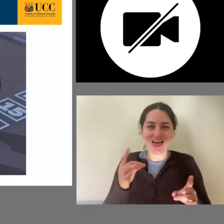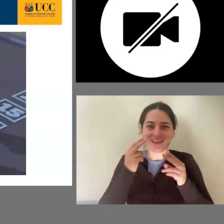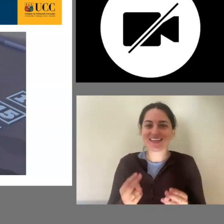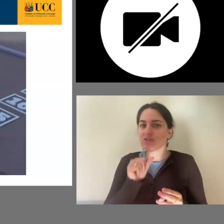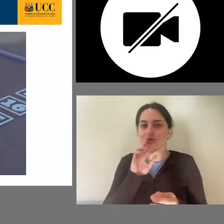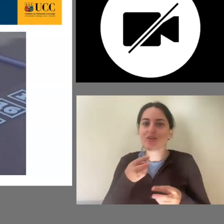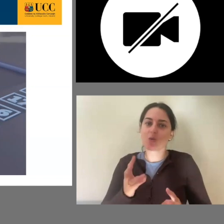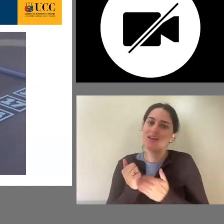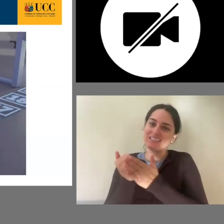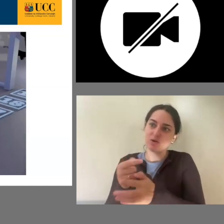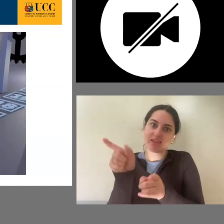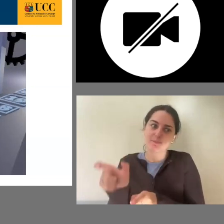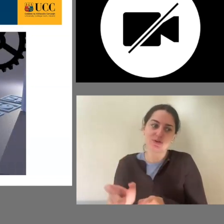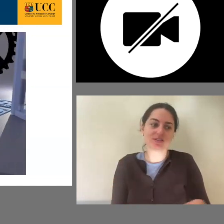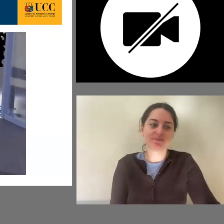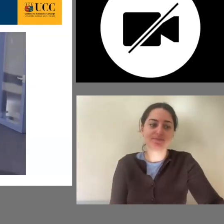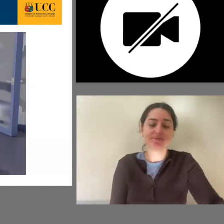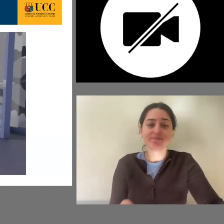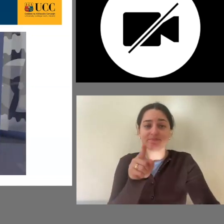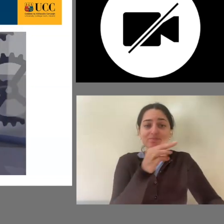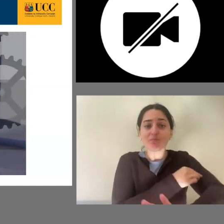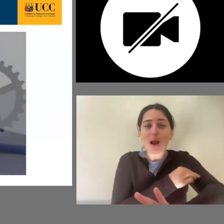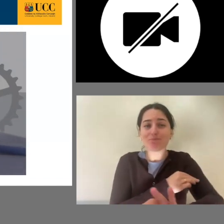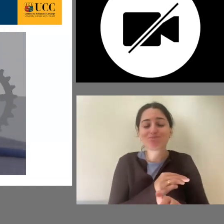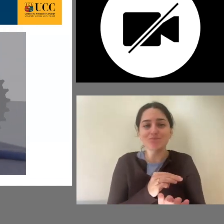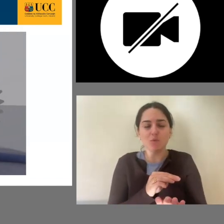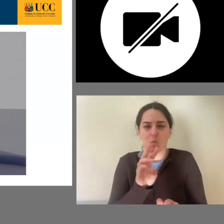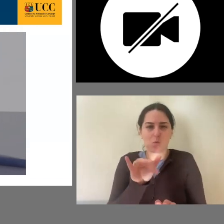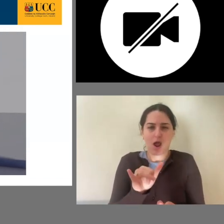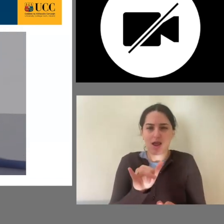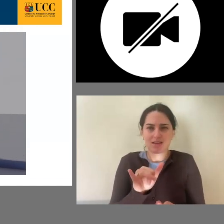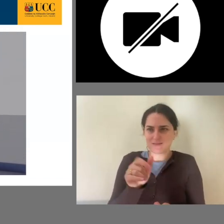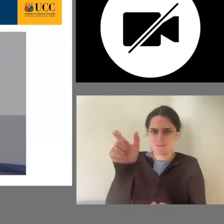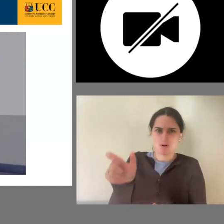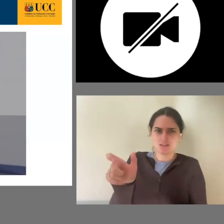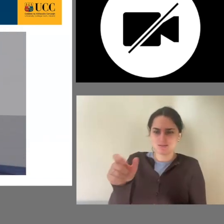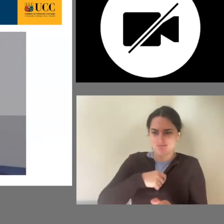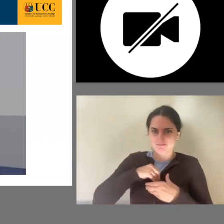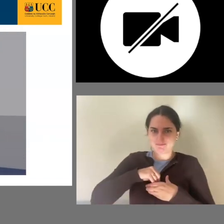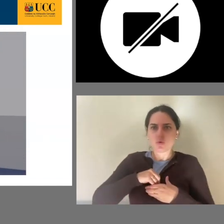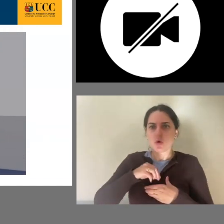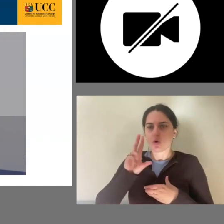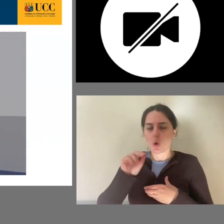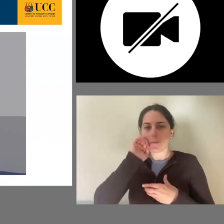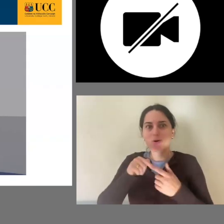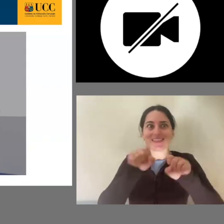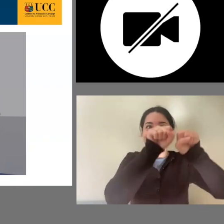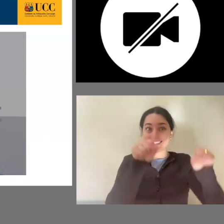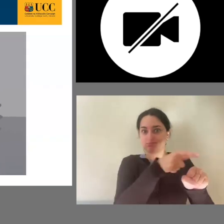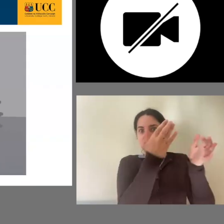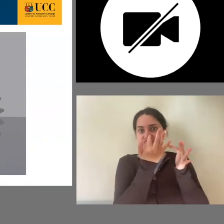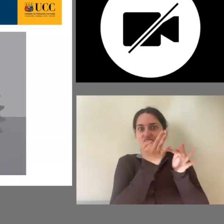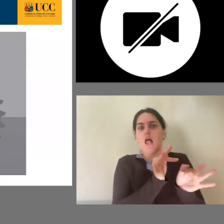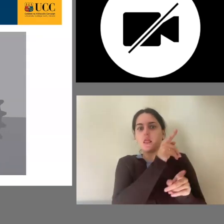supported. These problems are not caused by who people are. They are caused by systems that were